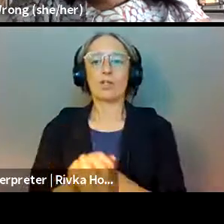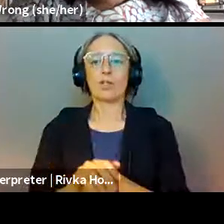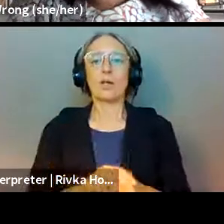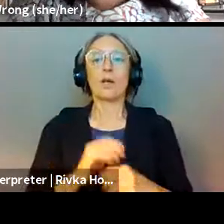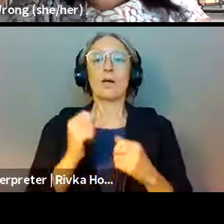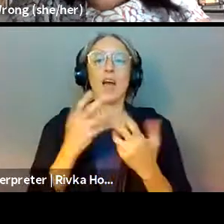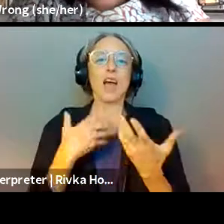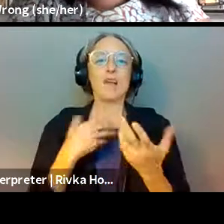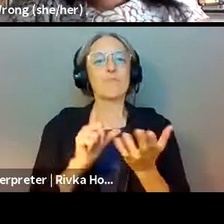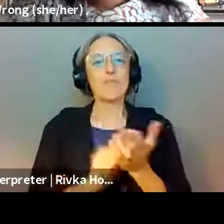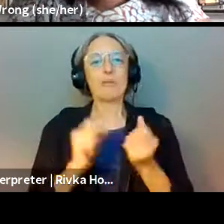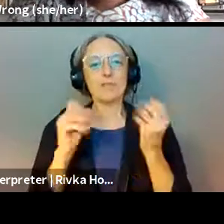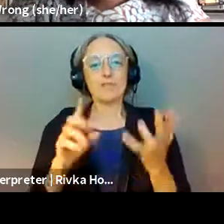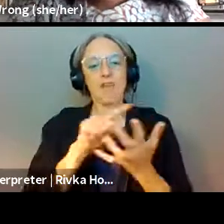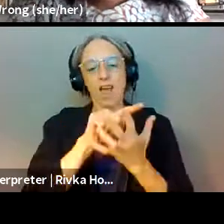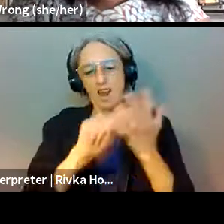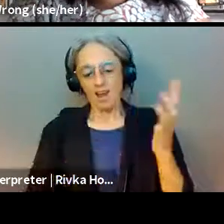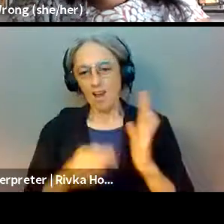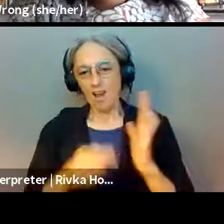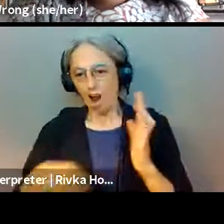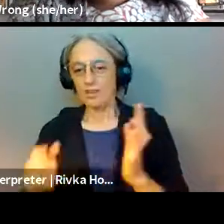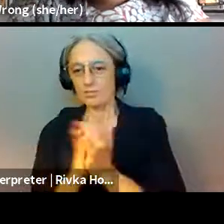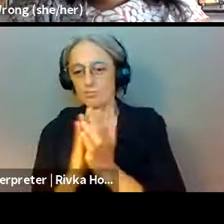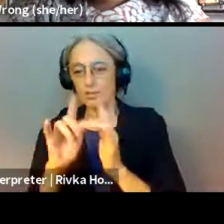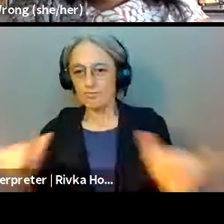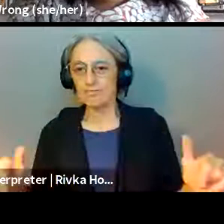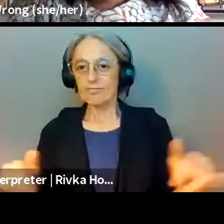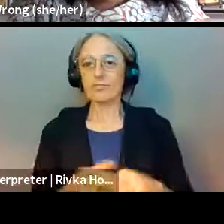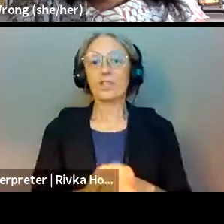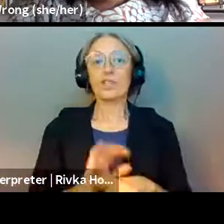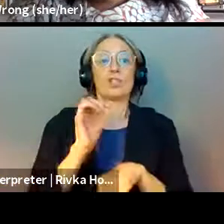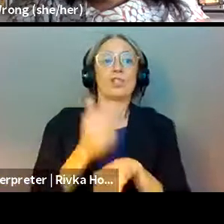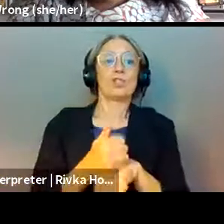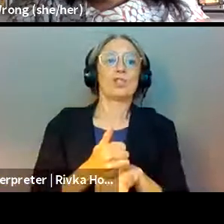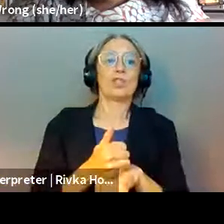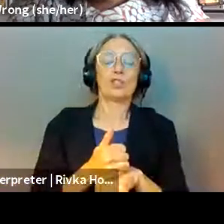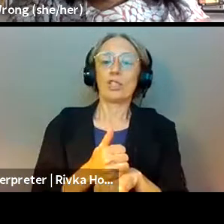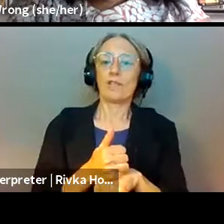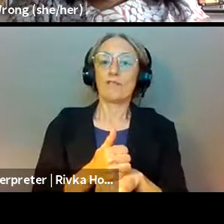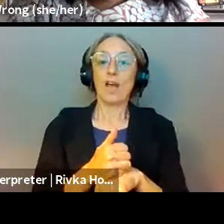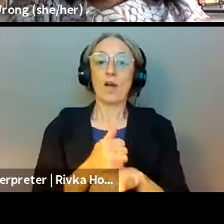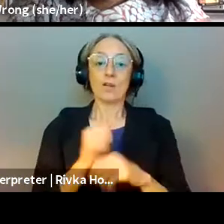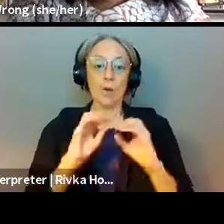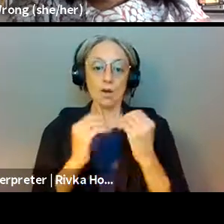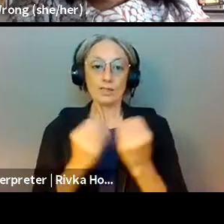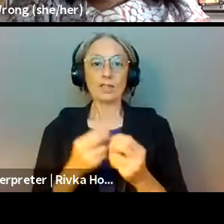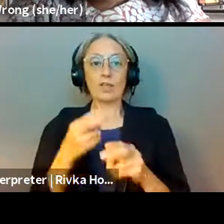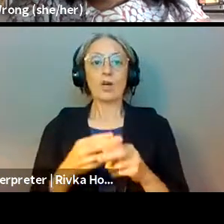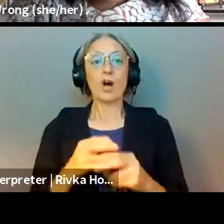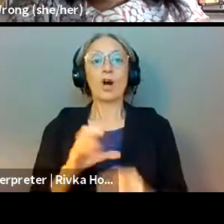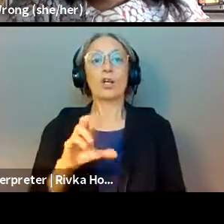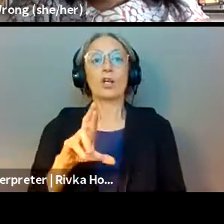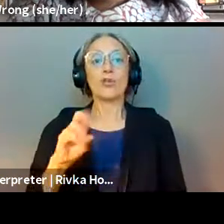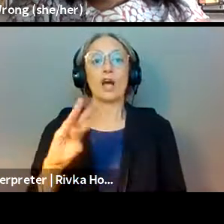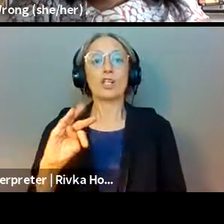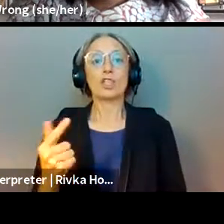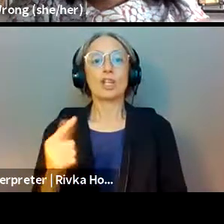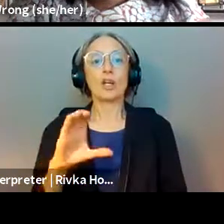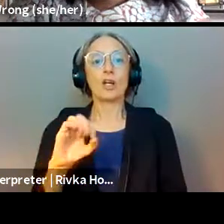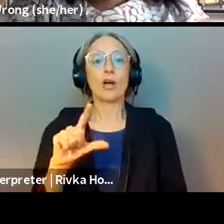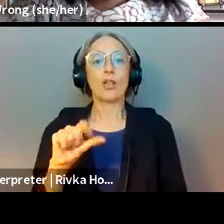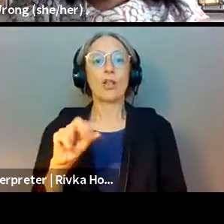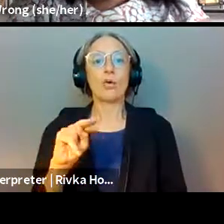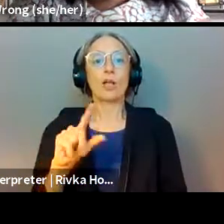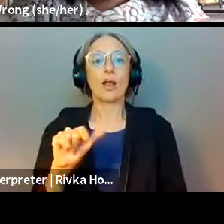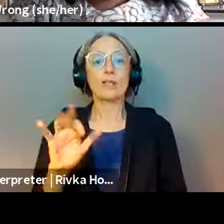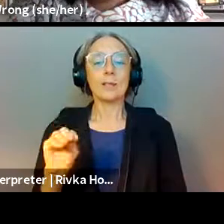publications. Jen is the founding executive director of Crushing Colonialism and a Disability